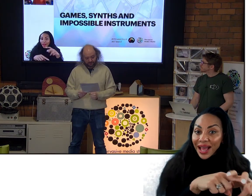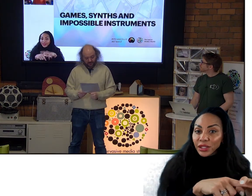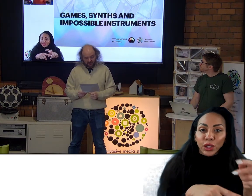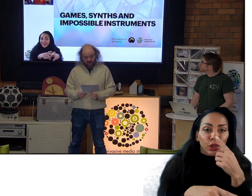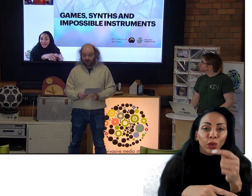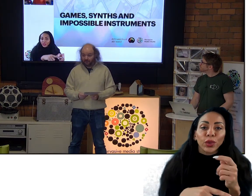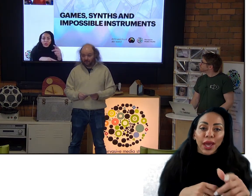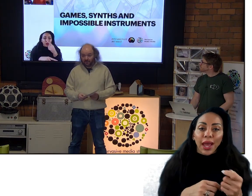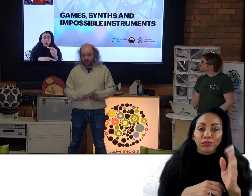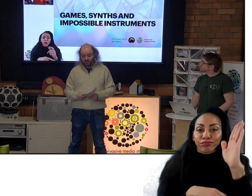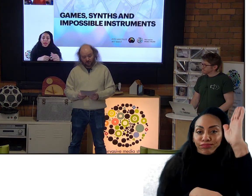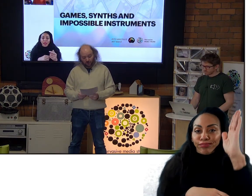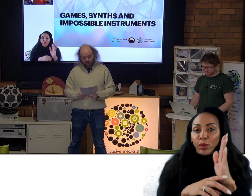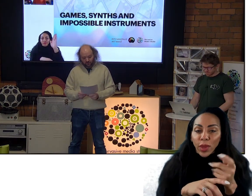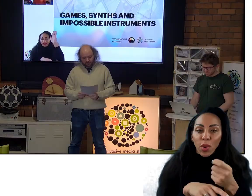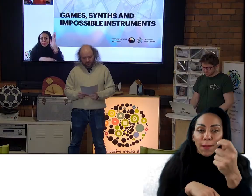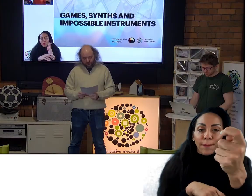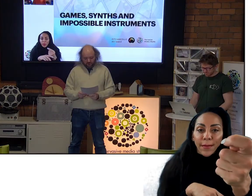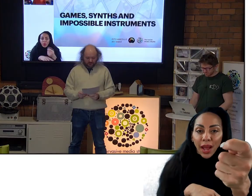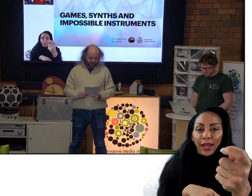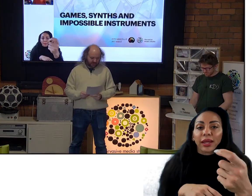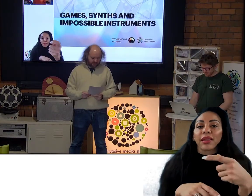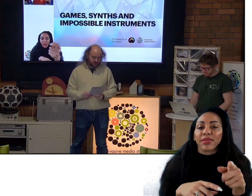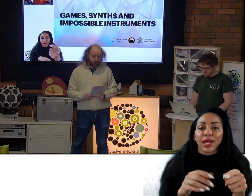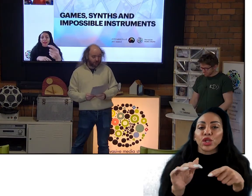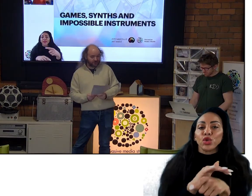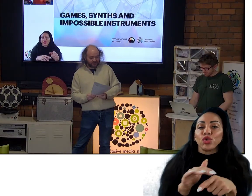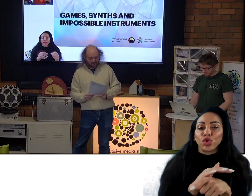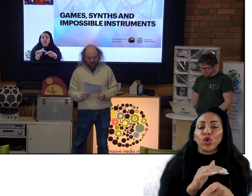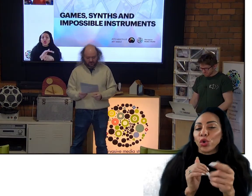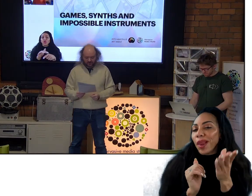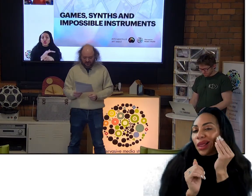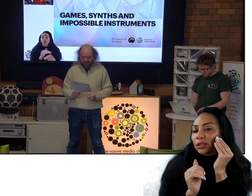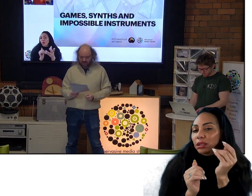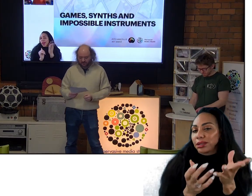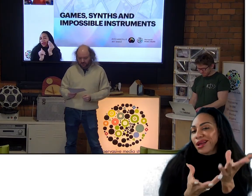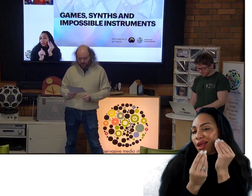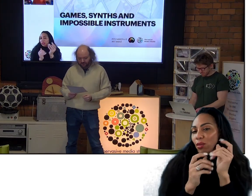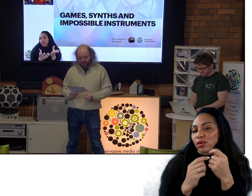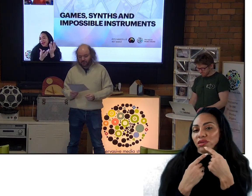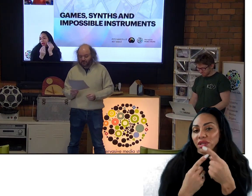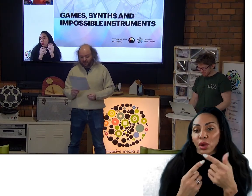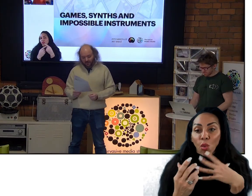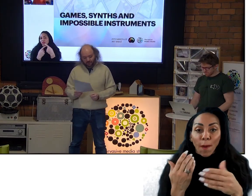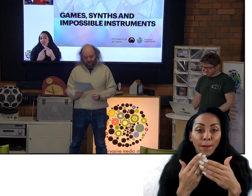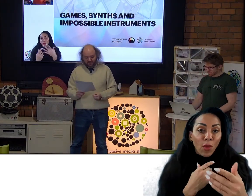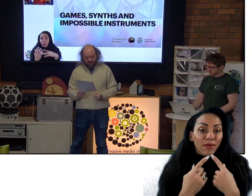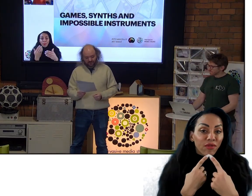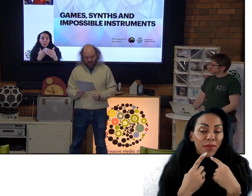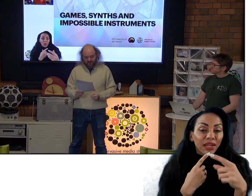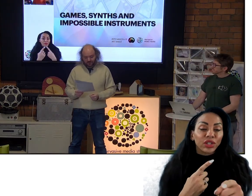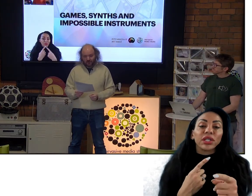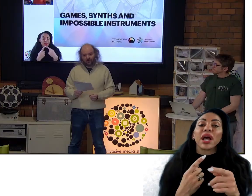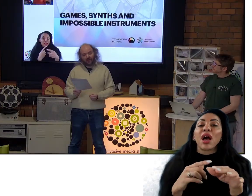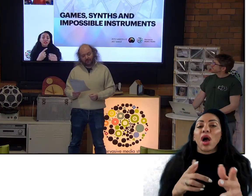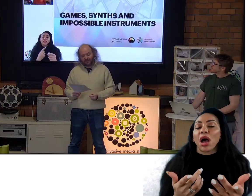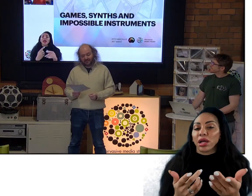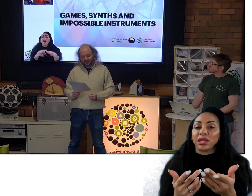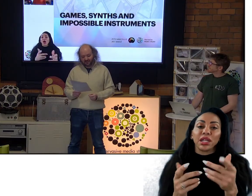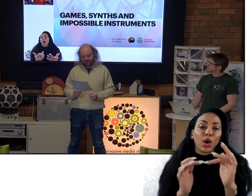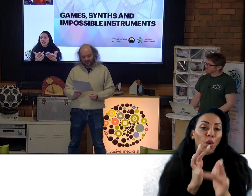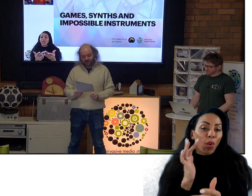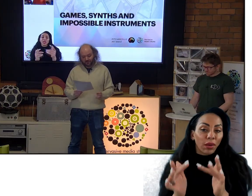saying. You can get news on all of our future talks by heading to watershed.co.uk/studio, at Pervasive Media Studio